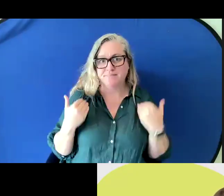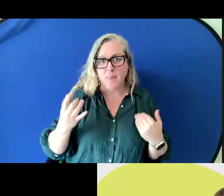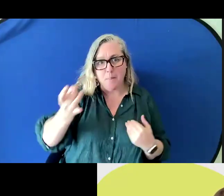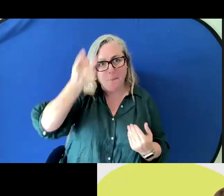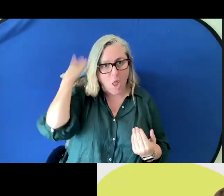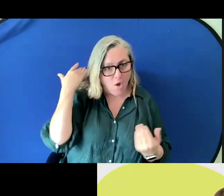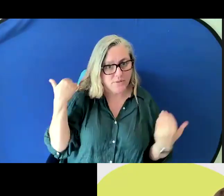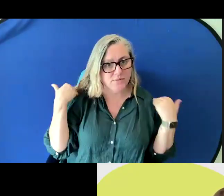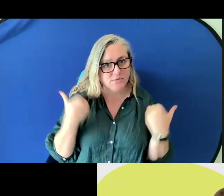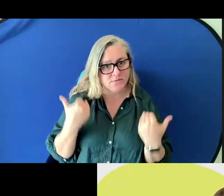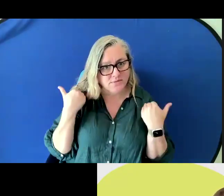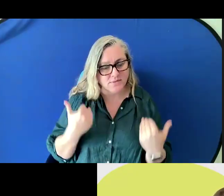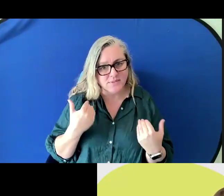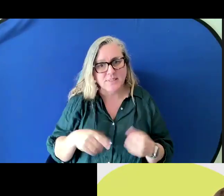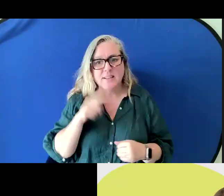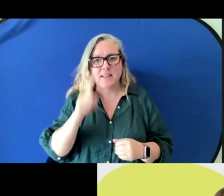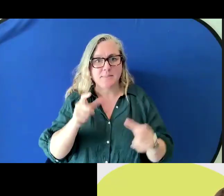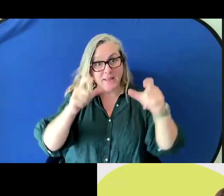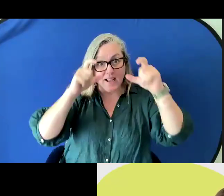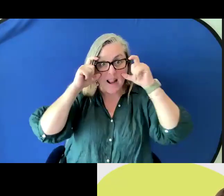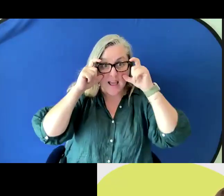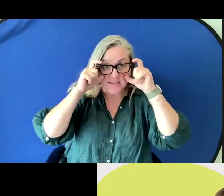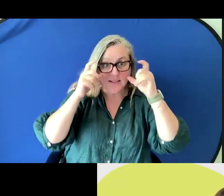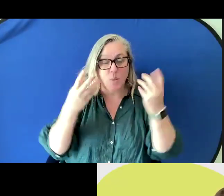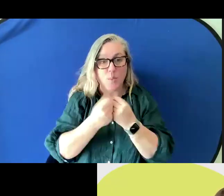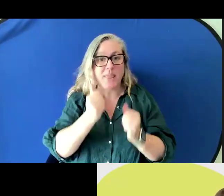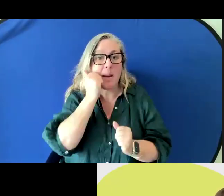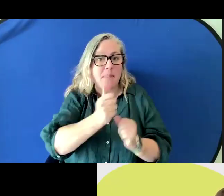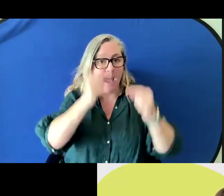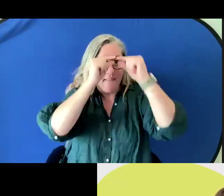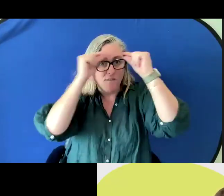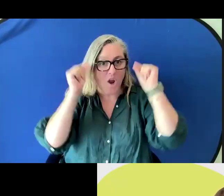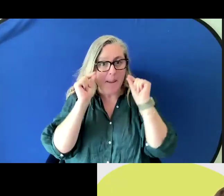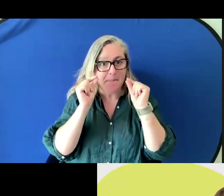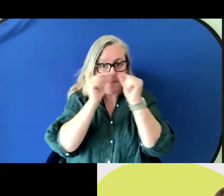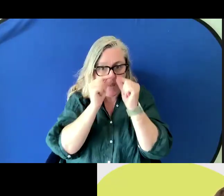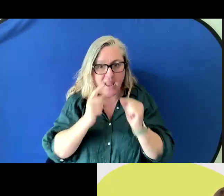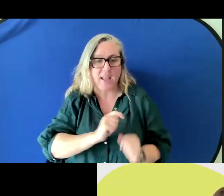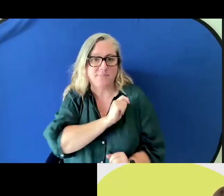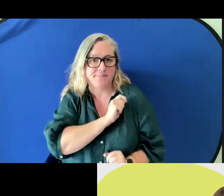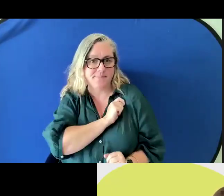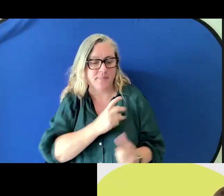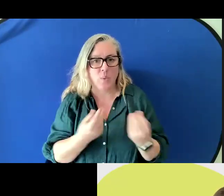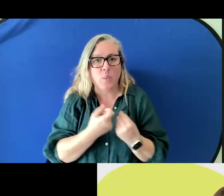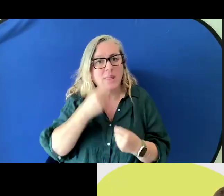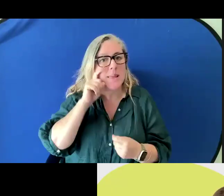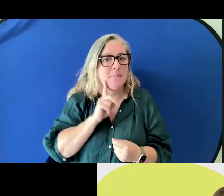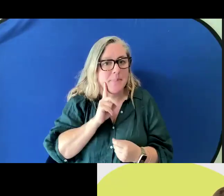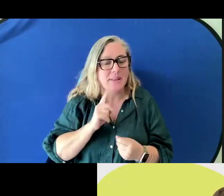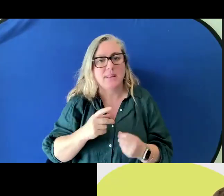hair, and I'm wearing glasses with black frames and a blouse with pink and purple